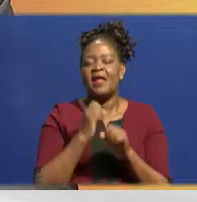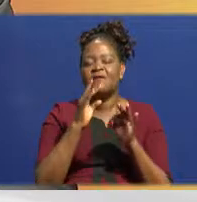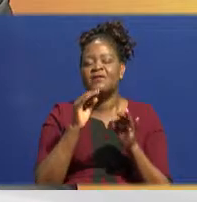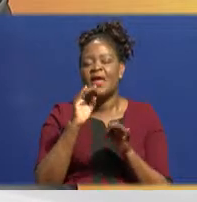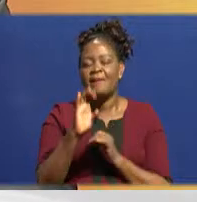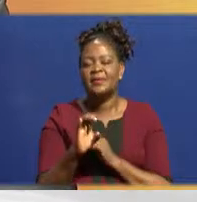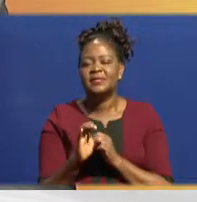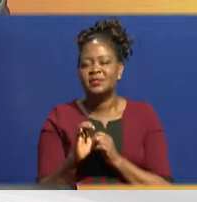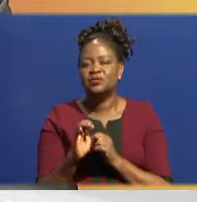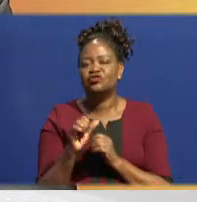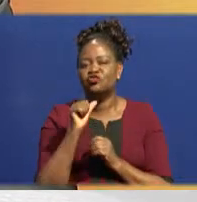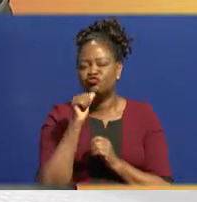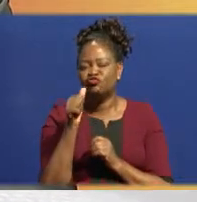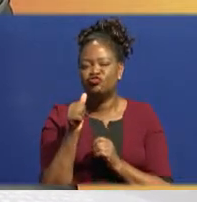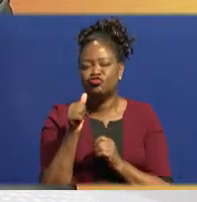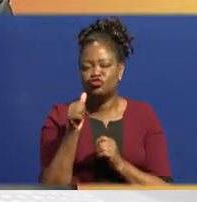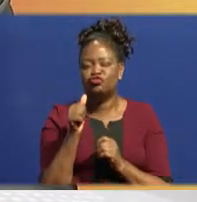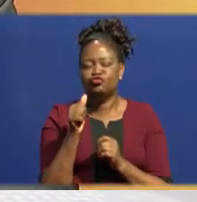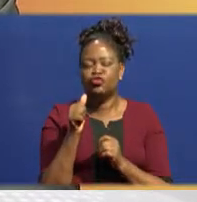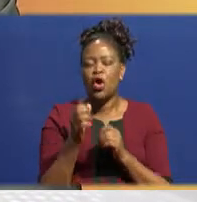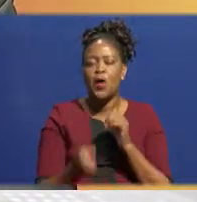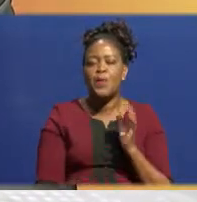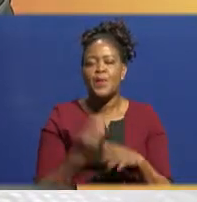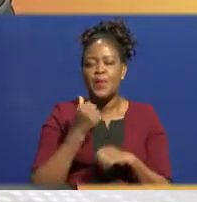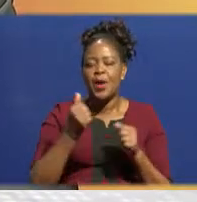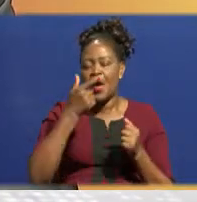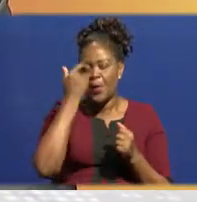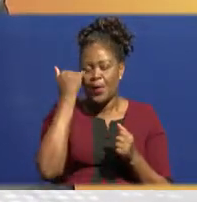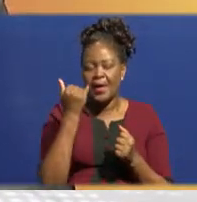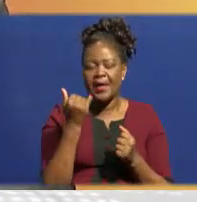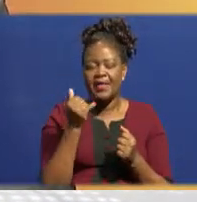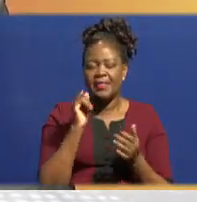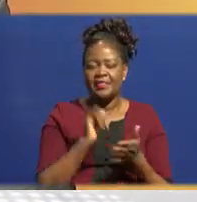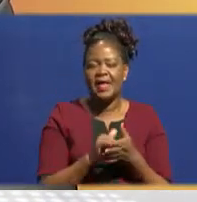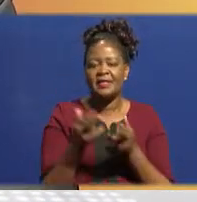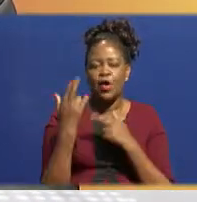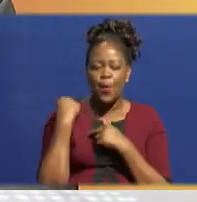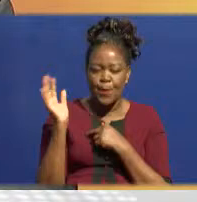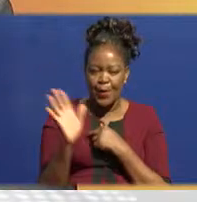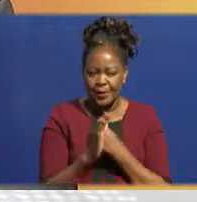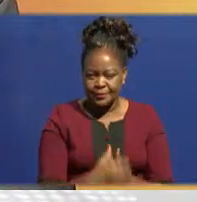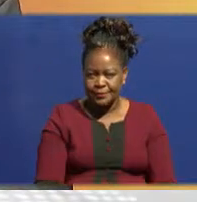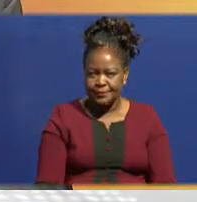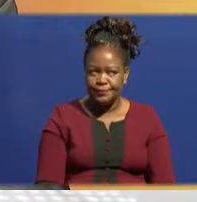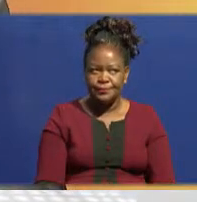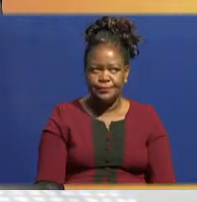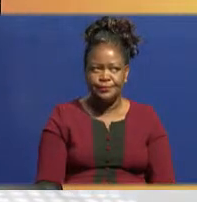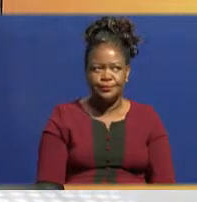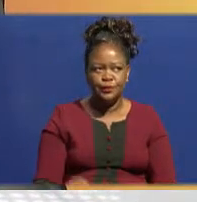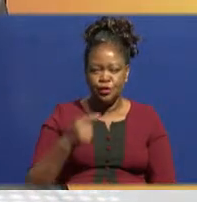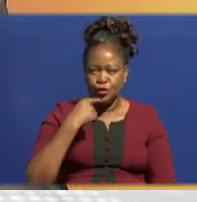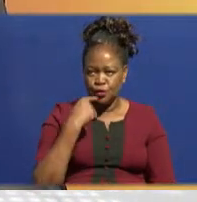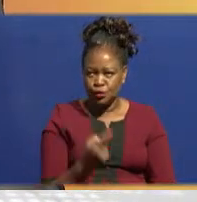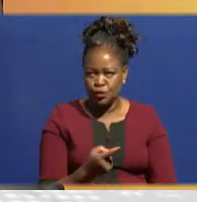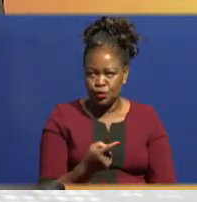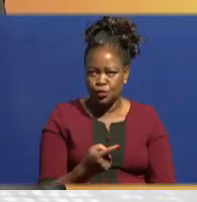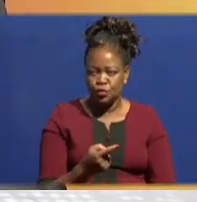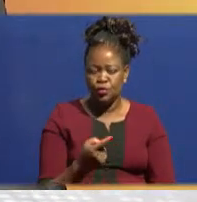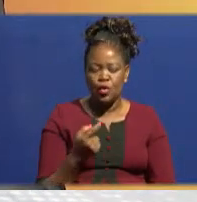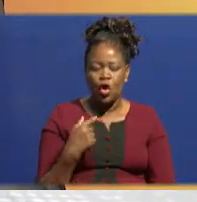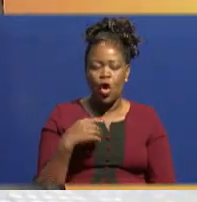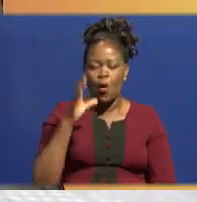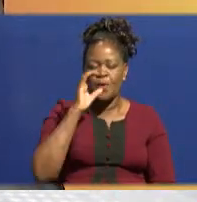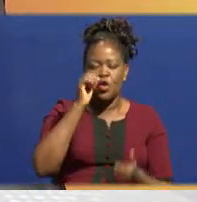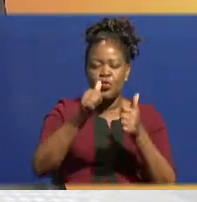IEBC is not properly constituted, because that is their responsibility. So I hold the view